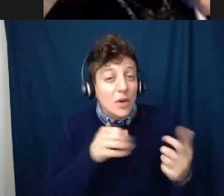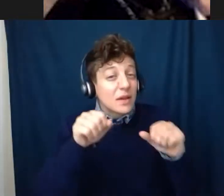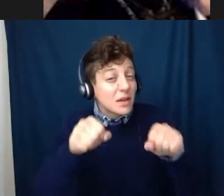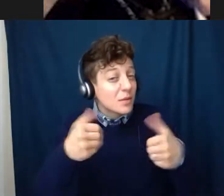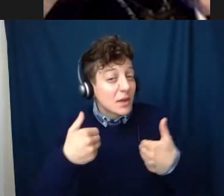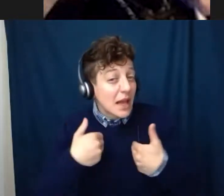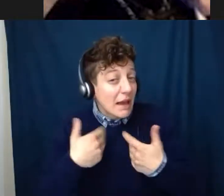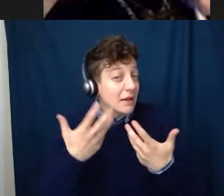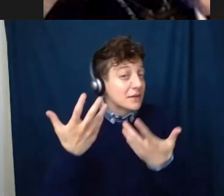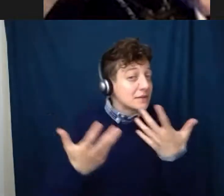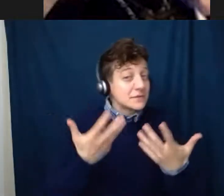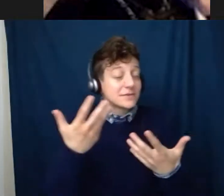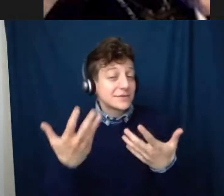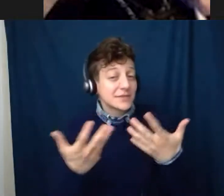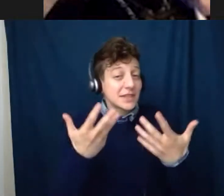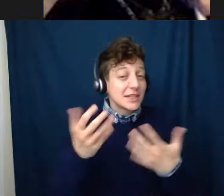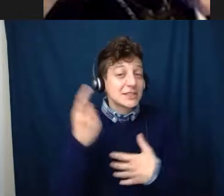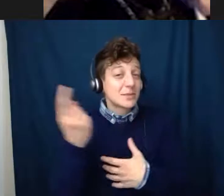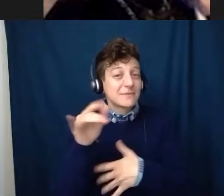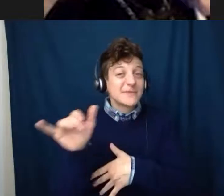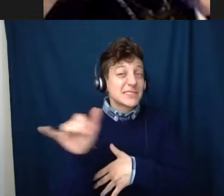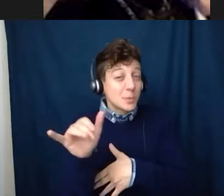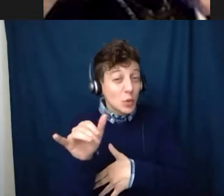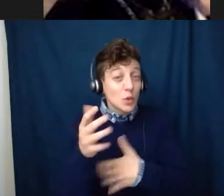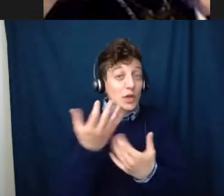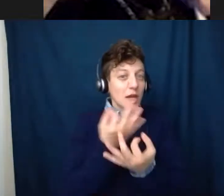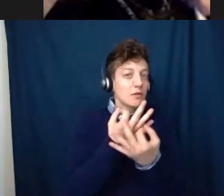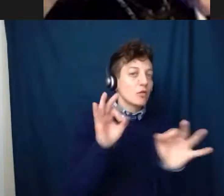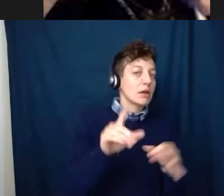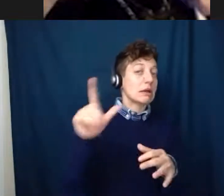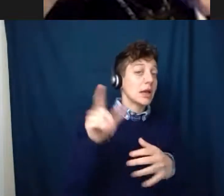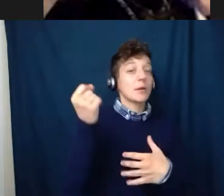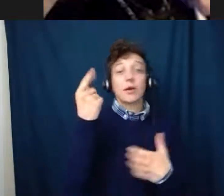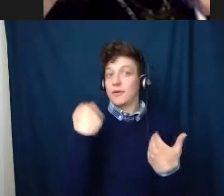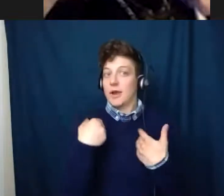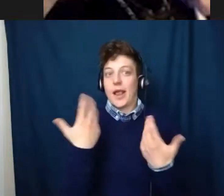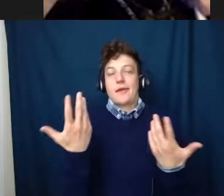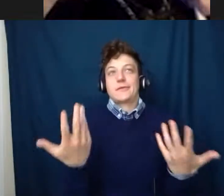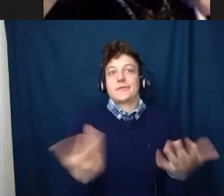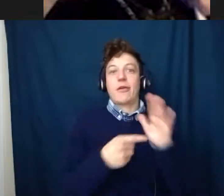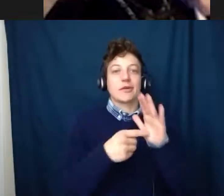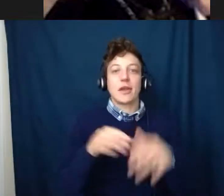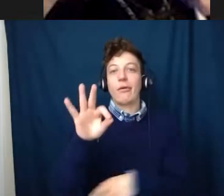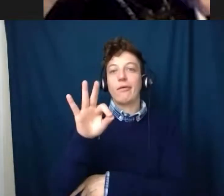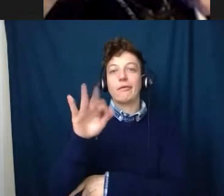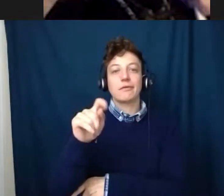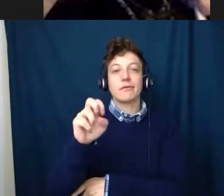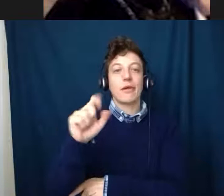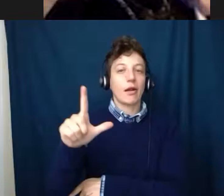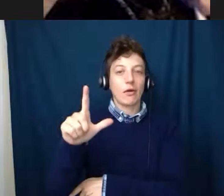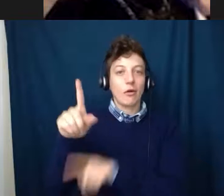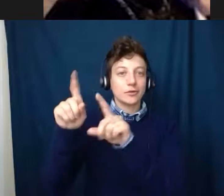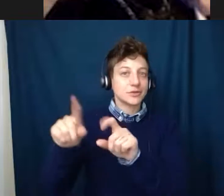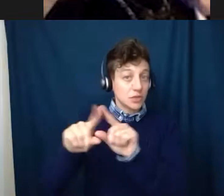the same sort of spirit as a little free library, but that has, for example, fentanyl test strips? Is